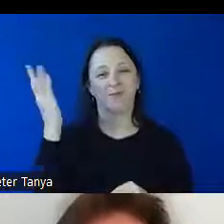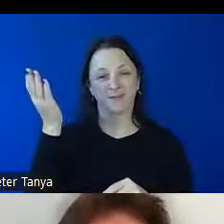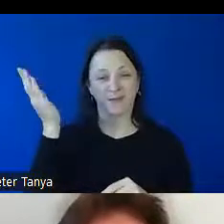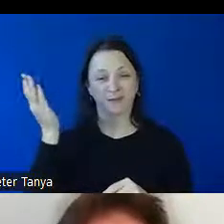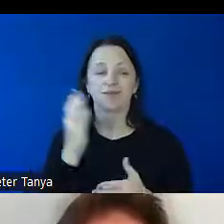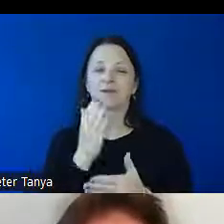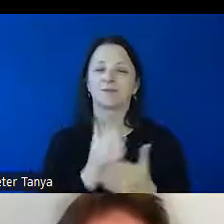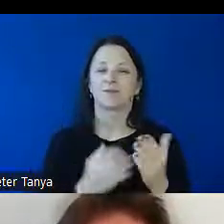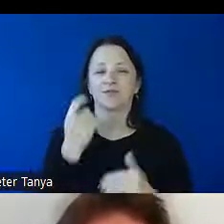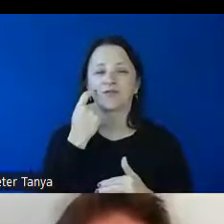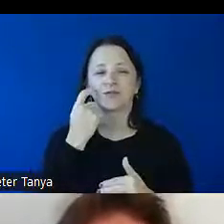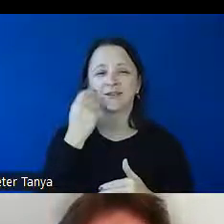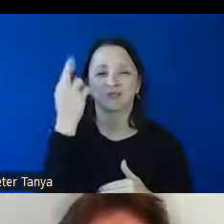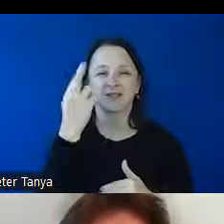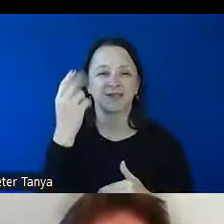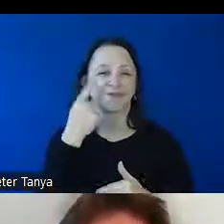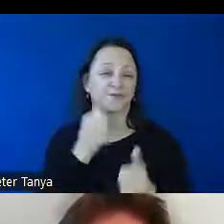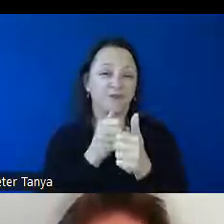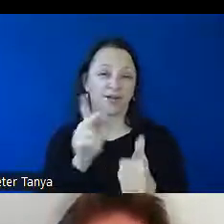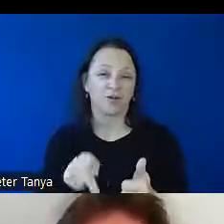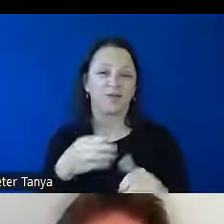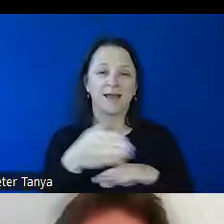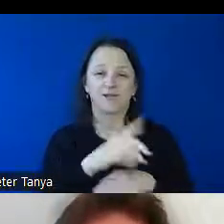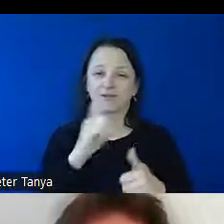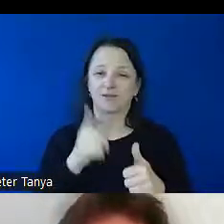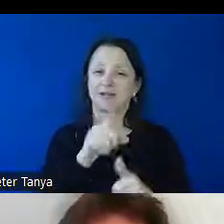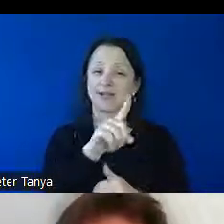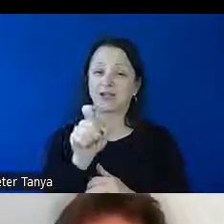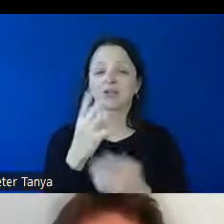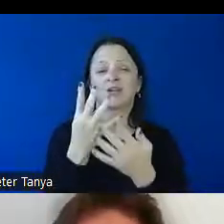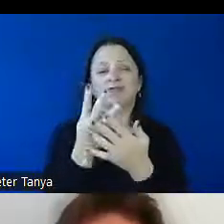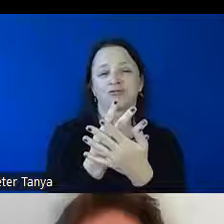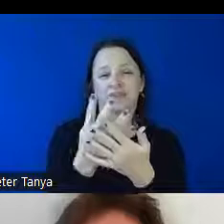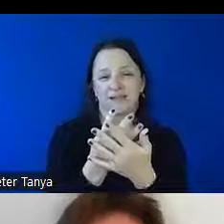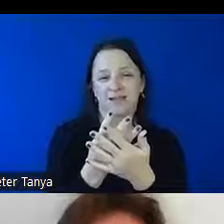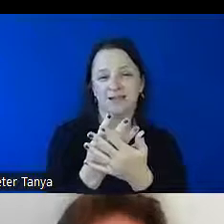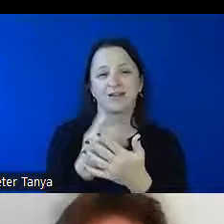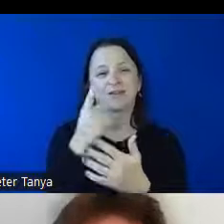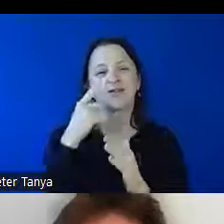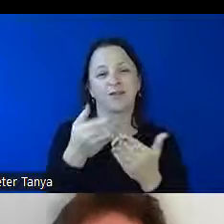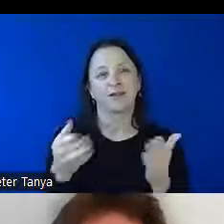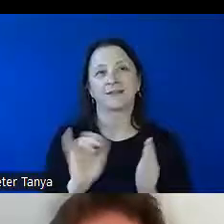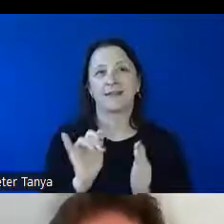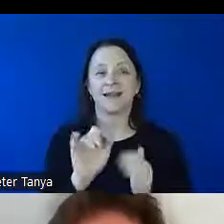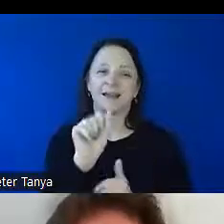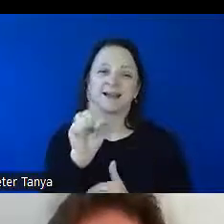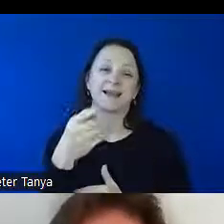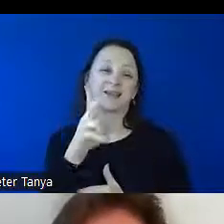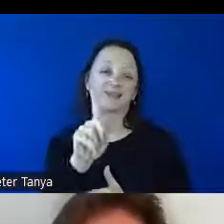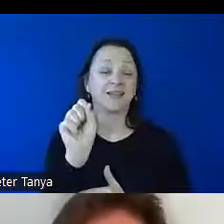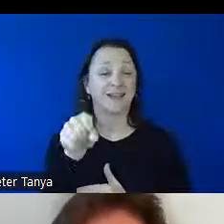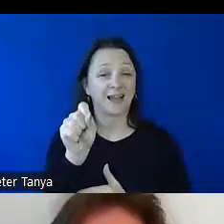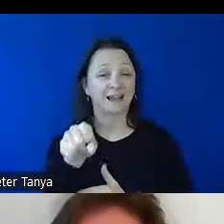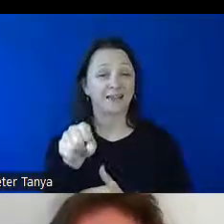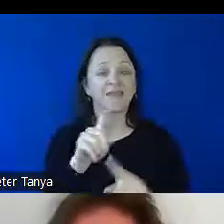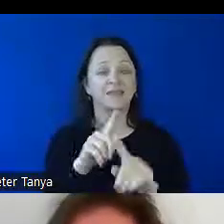of the reason for follow-up after initial diagnosis is to screen for things like ADHD, but key